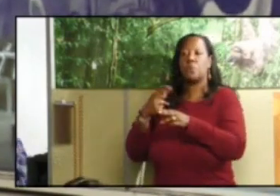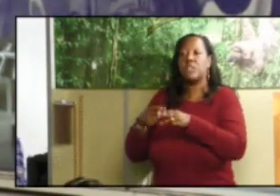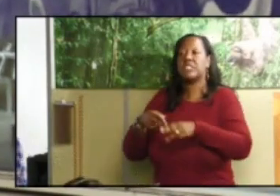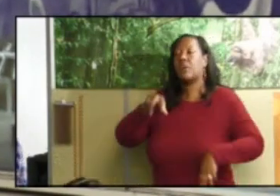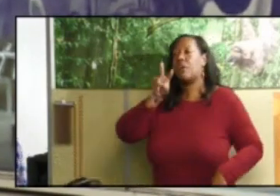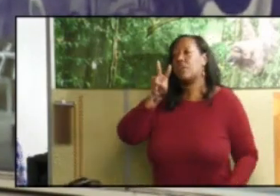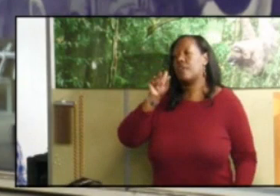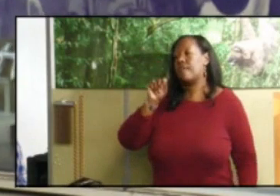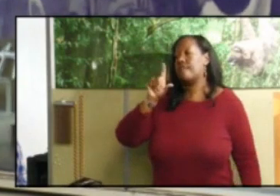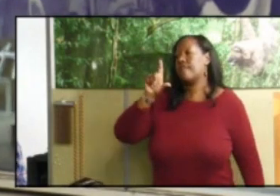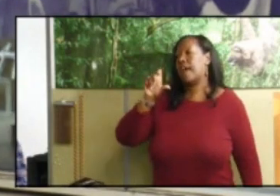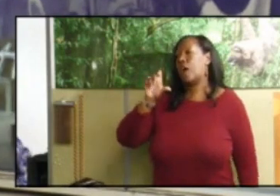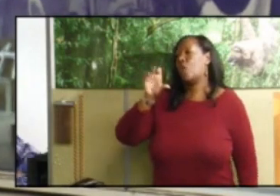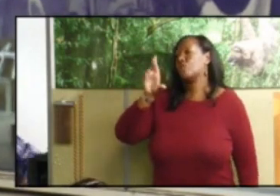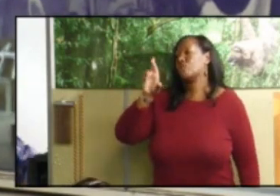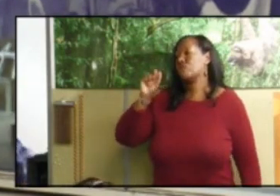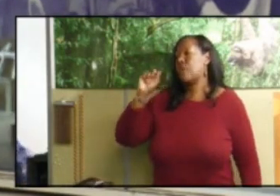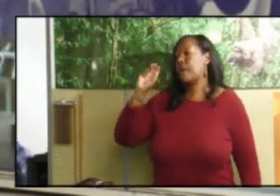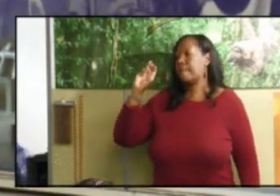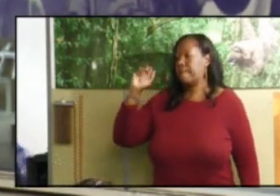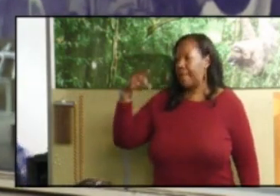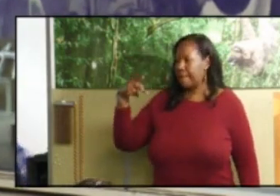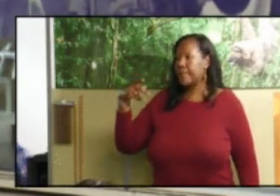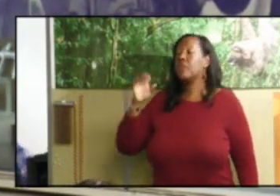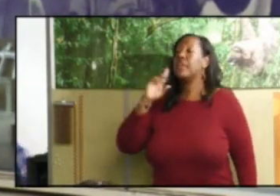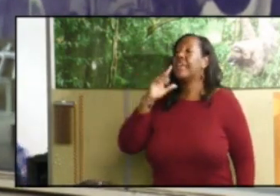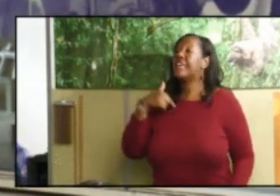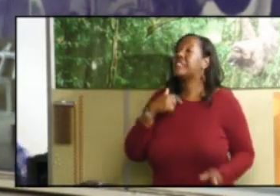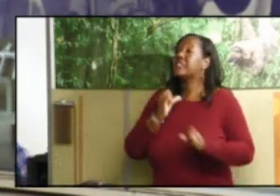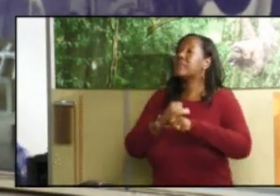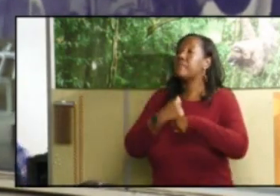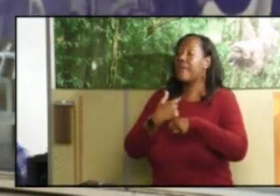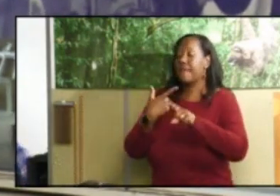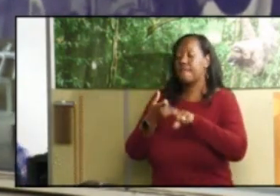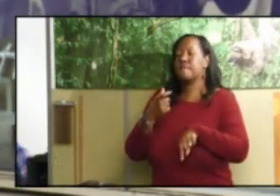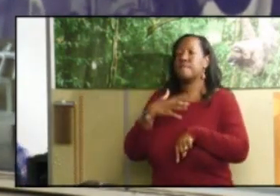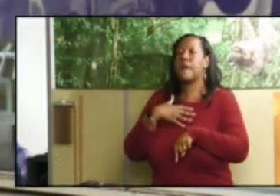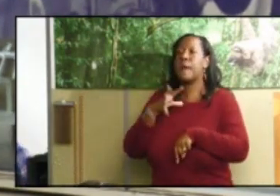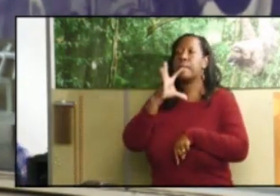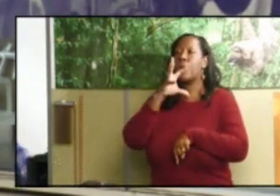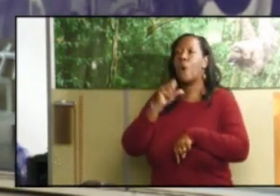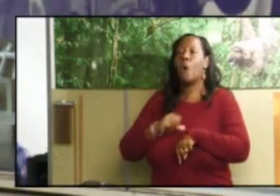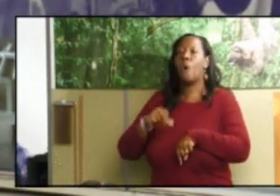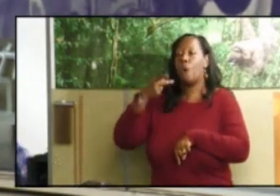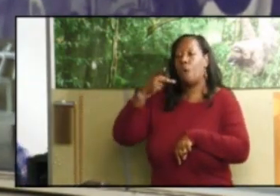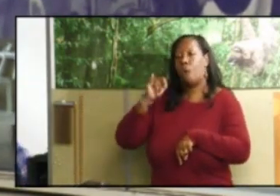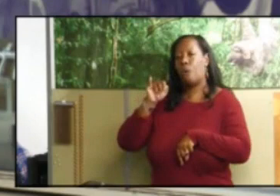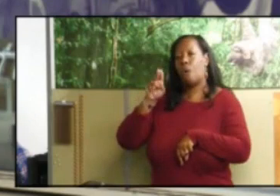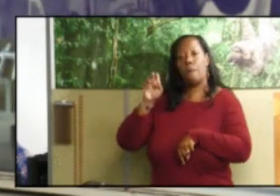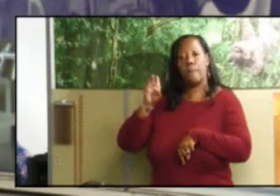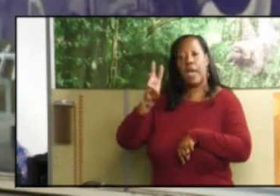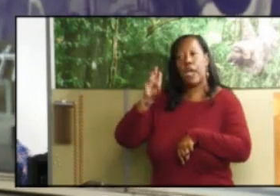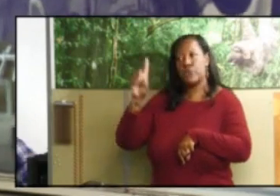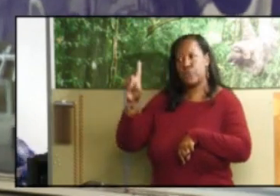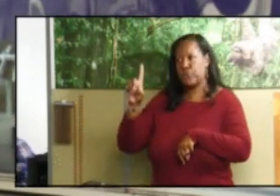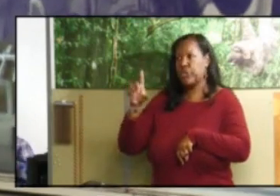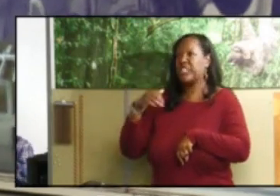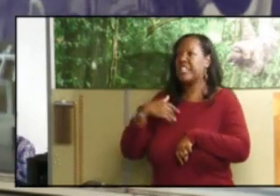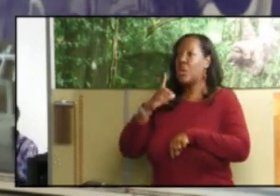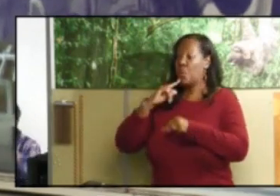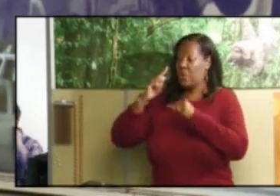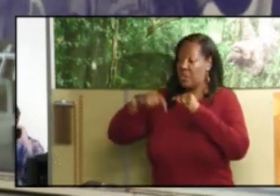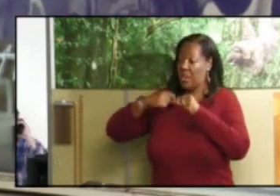Valchromat. It is made from recycled pine mill wood waste, so the waste generated by pine